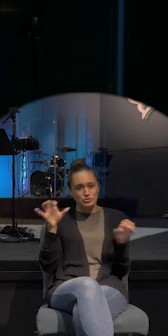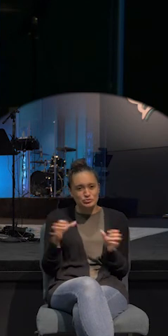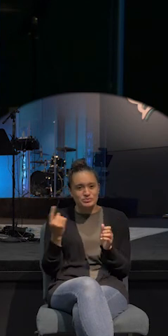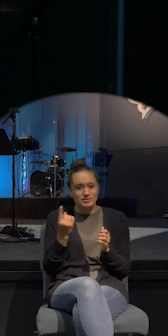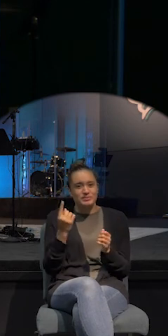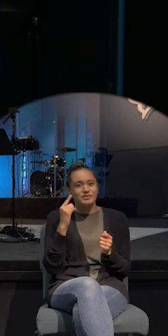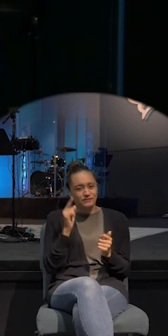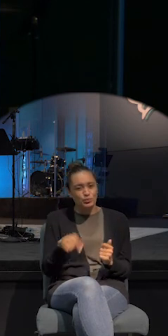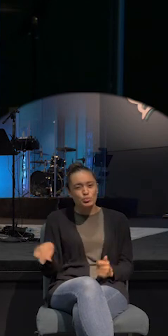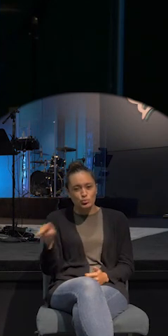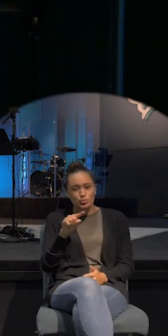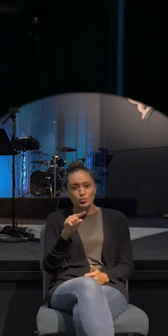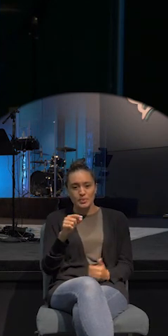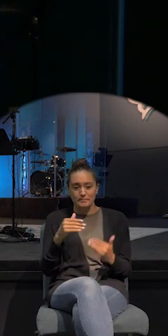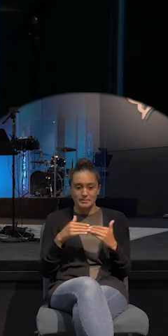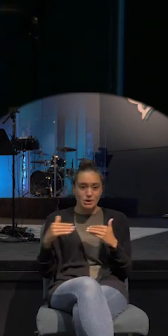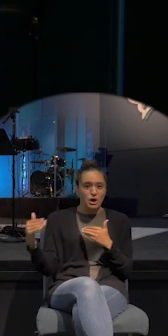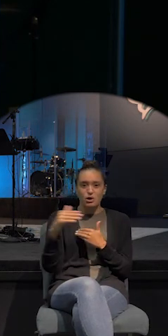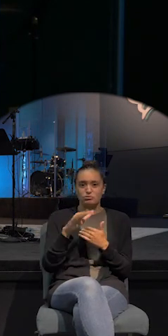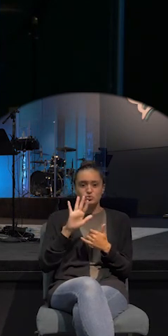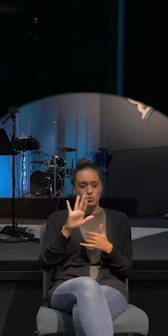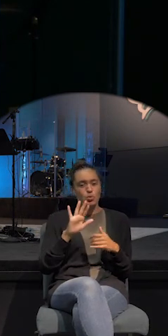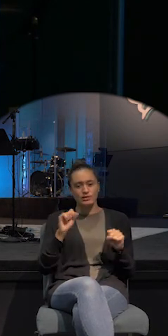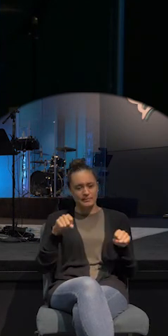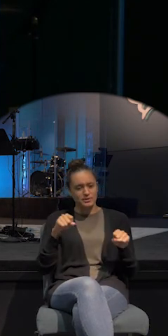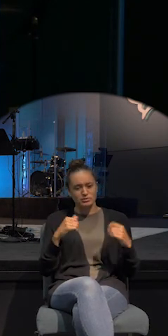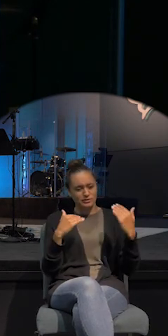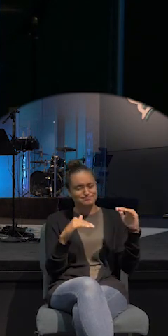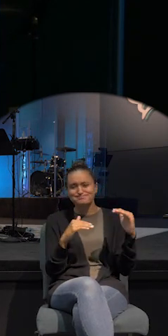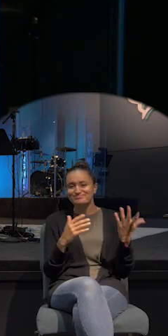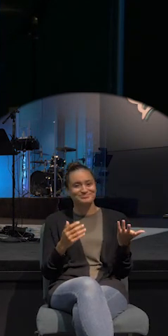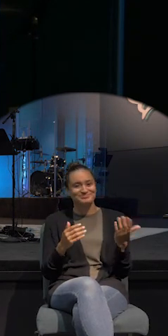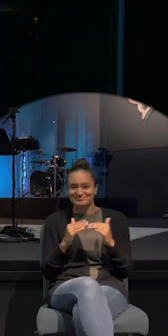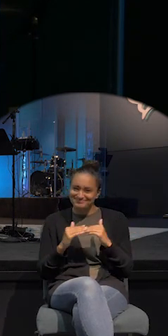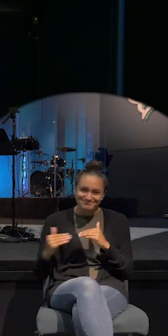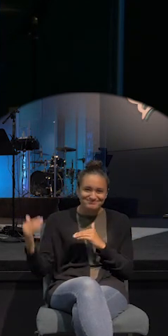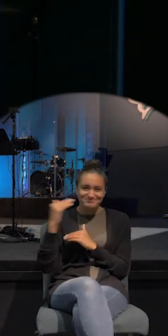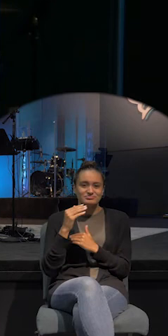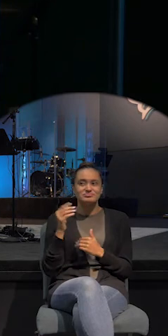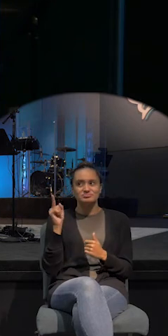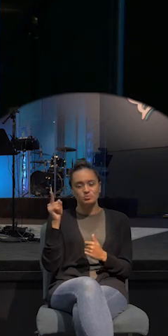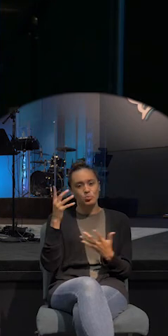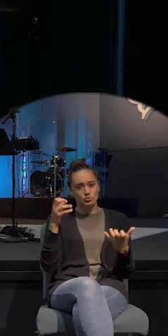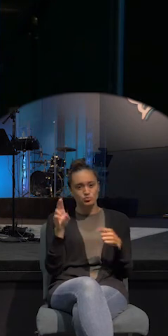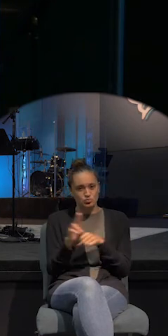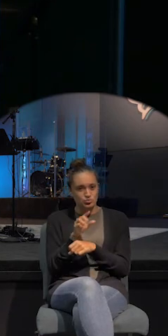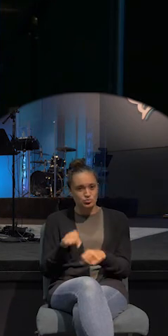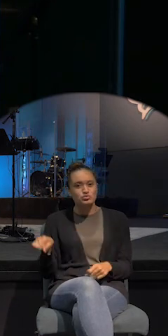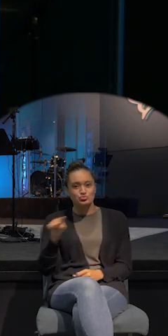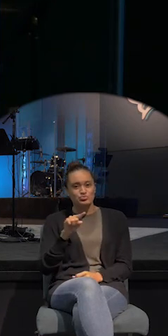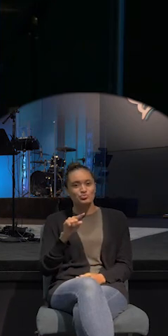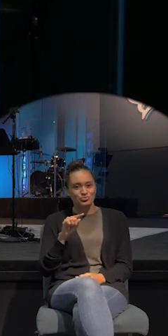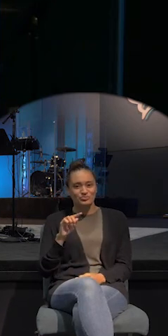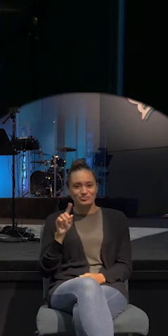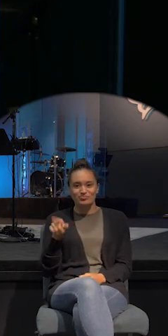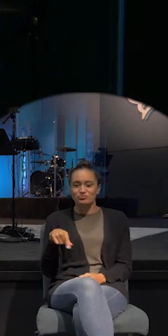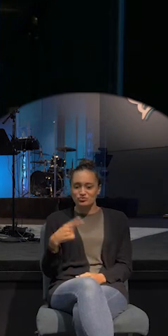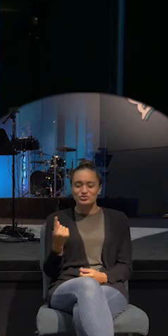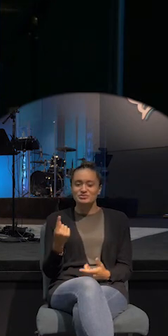too, beyond anything you could ask or think. He wants to use you. Just